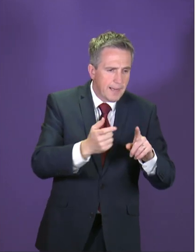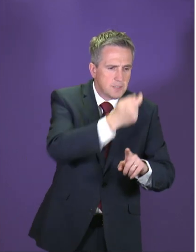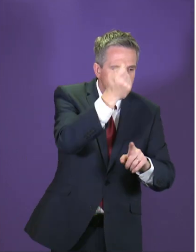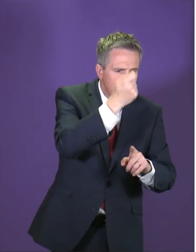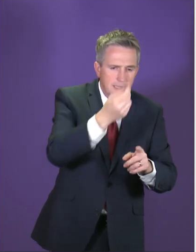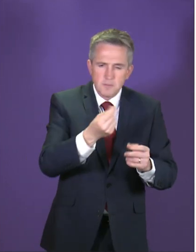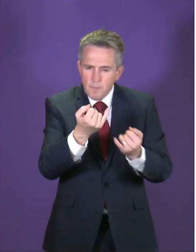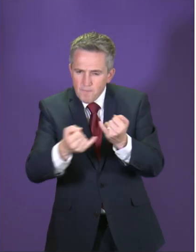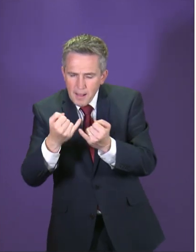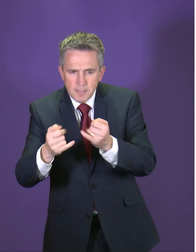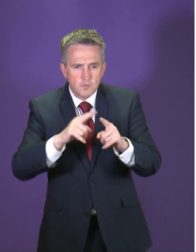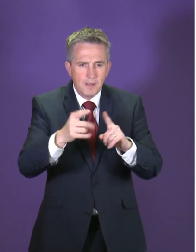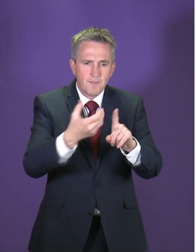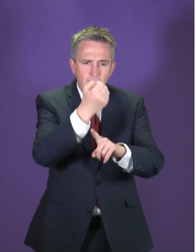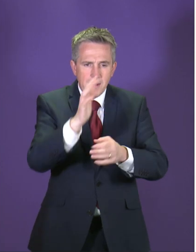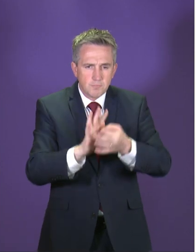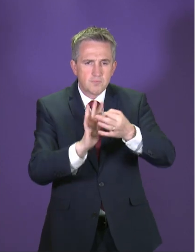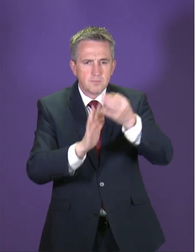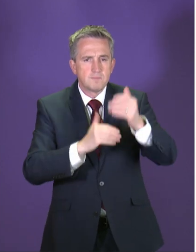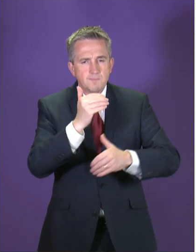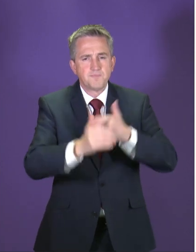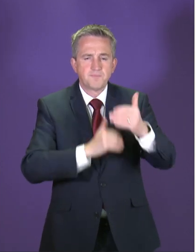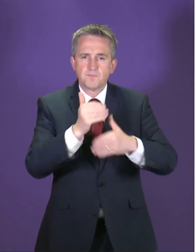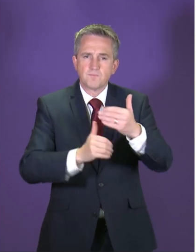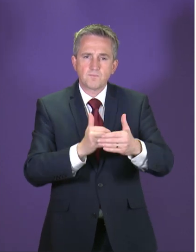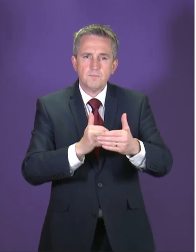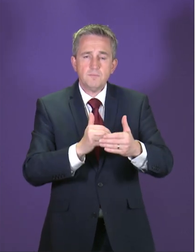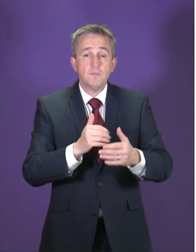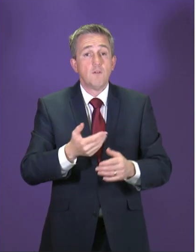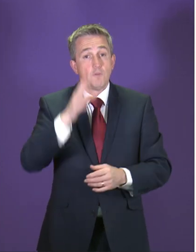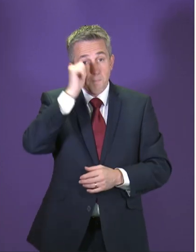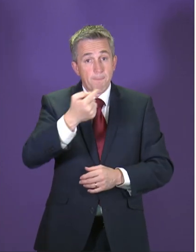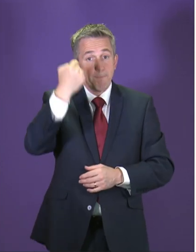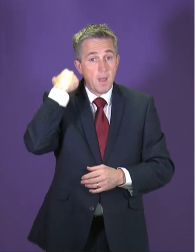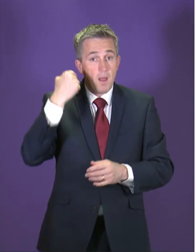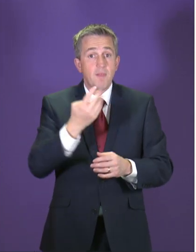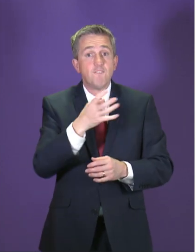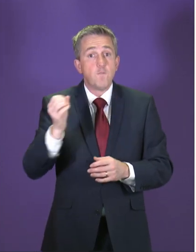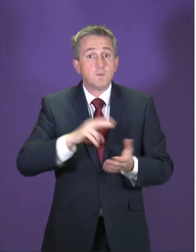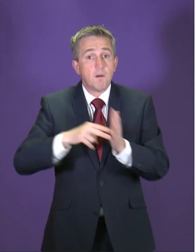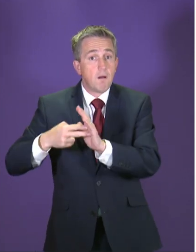many failures, in which for every one of those patents required